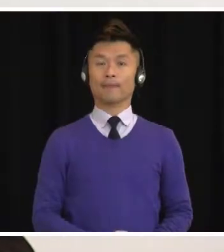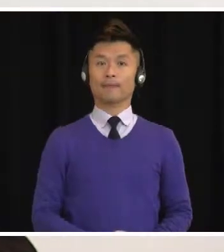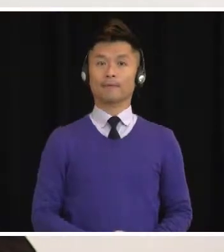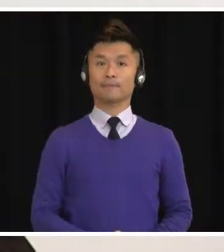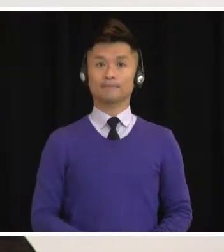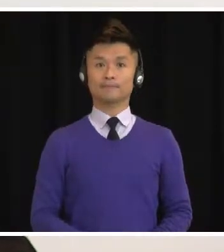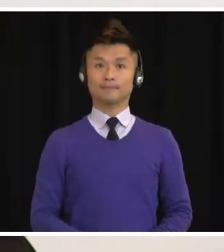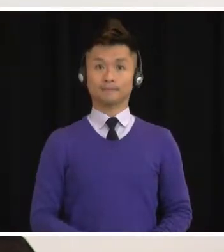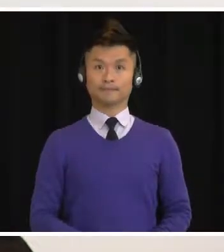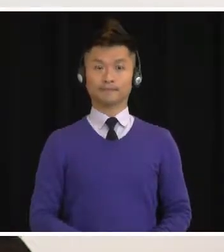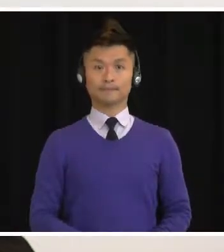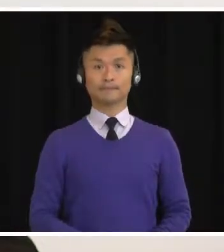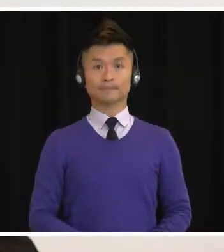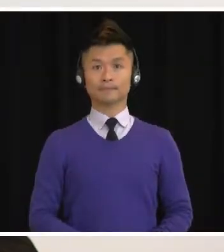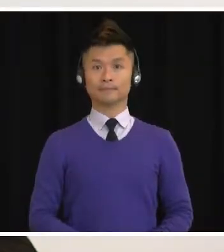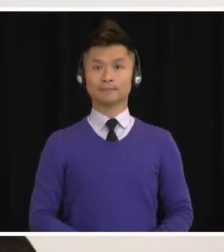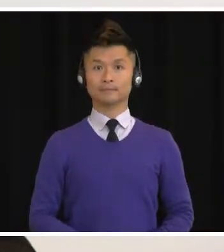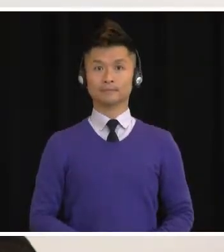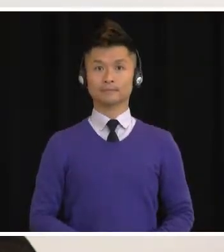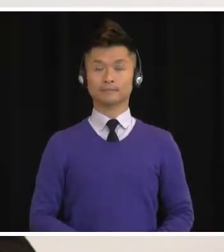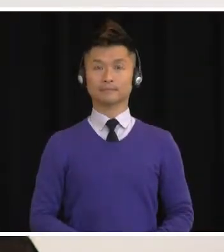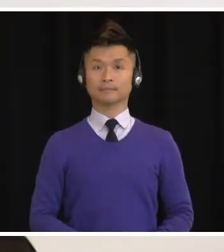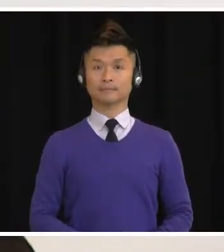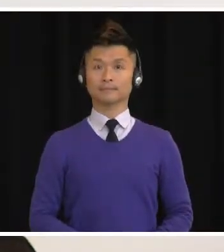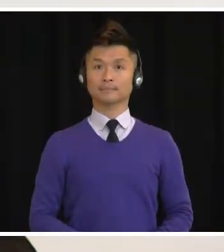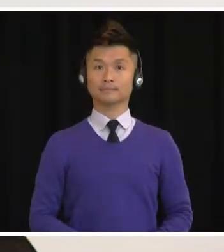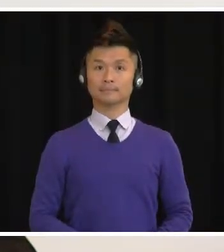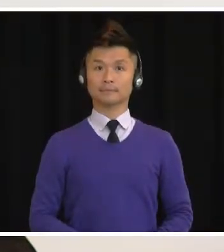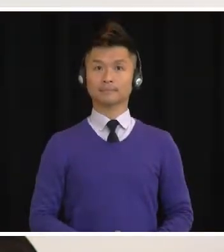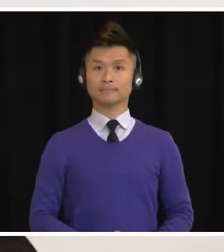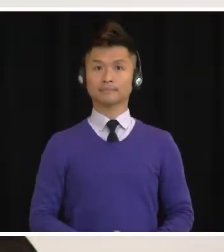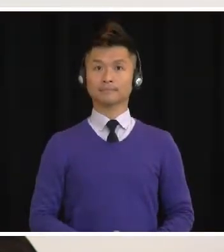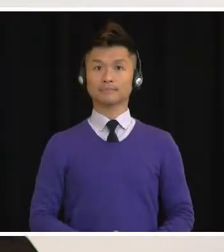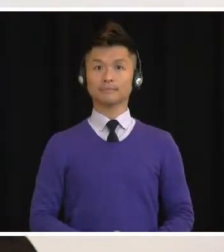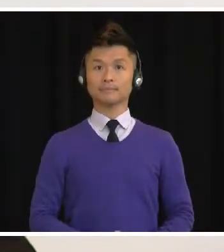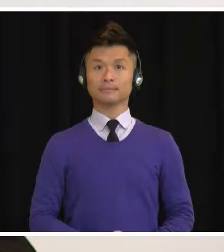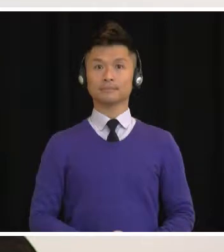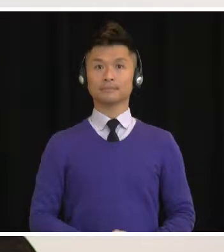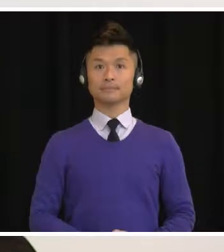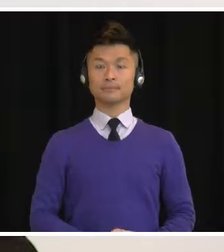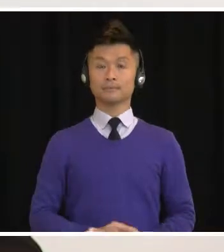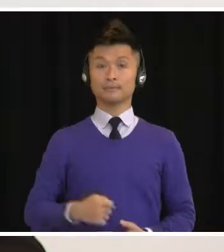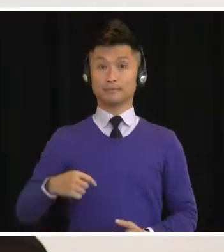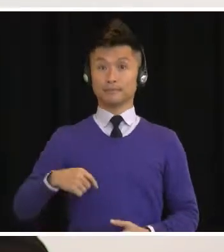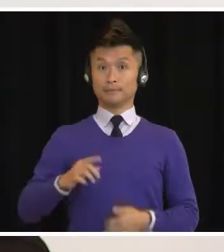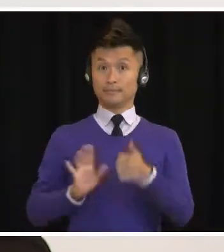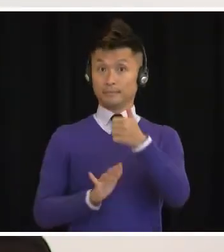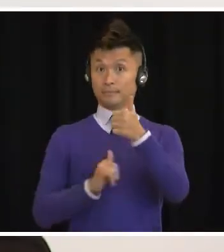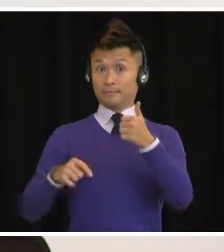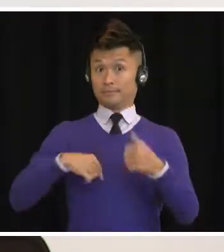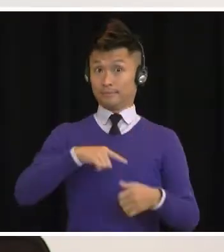review committees that were before us recommended to amend.